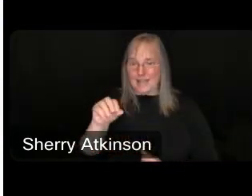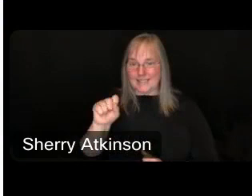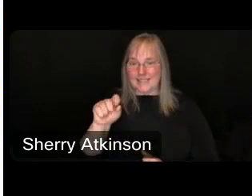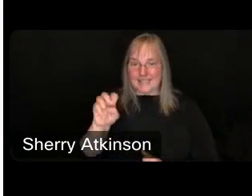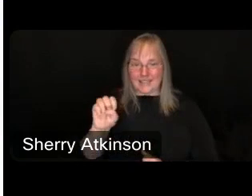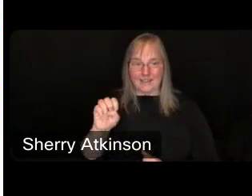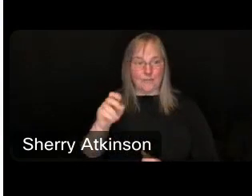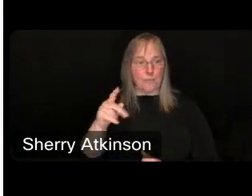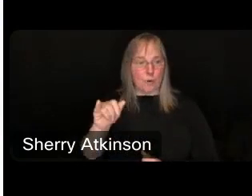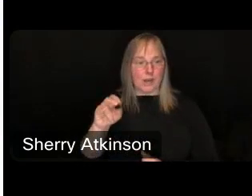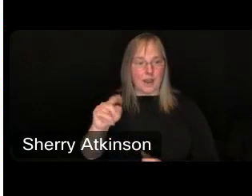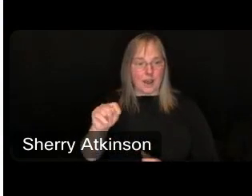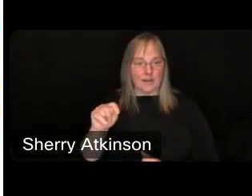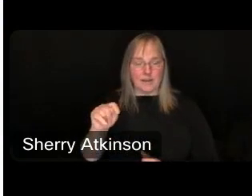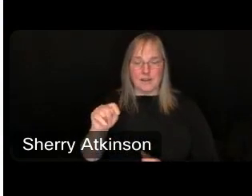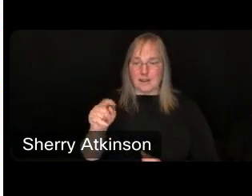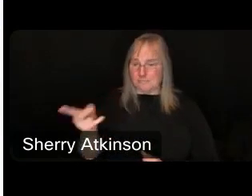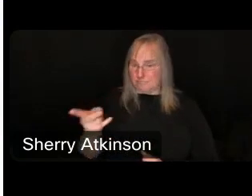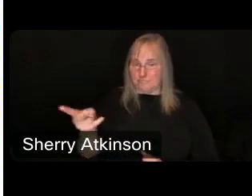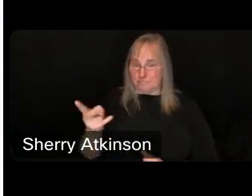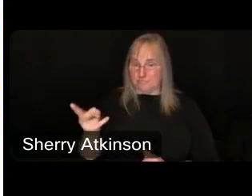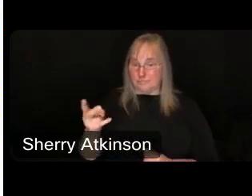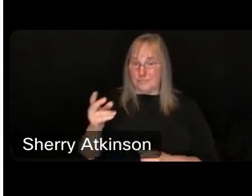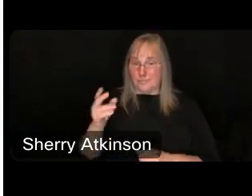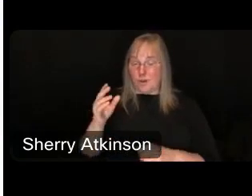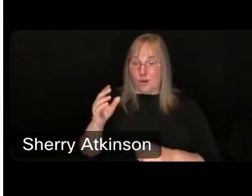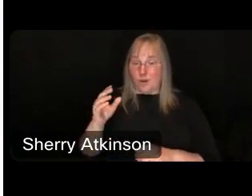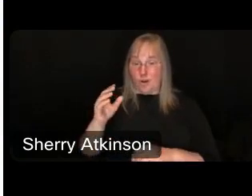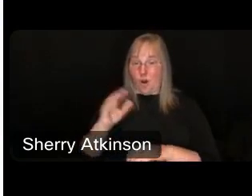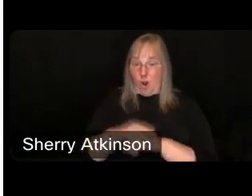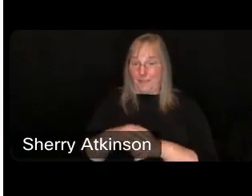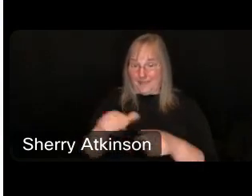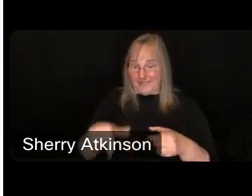probably have been in the committee longer than me.